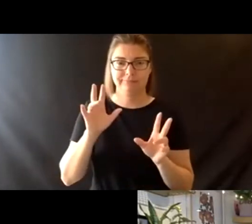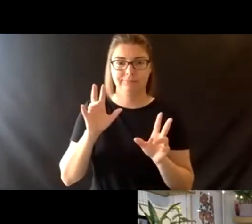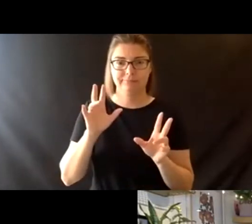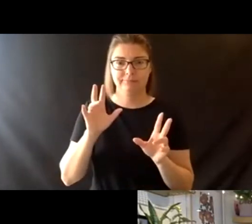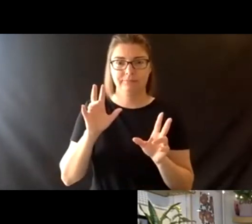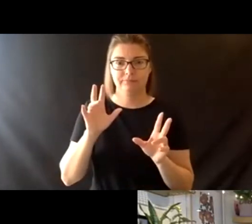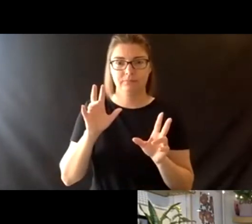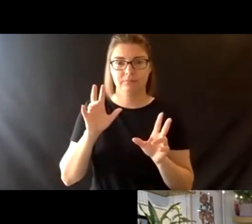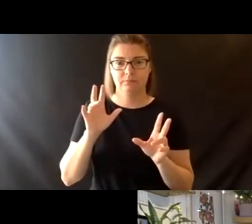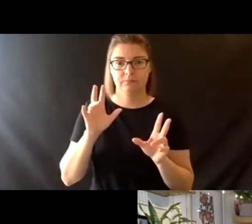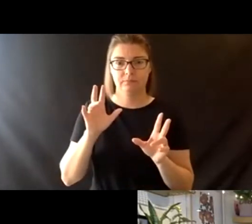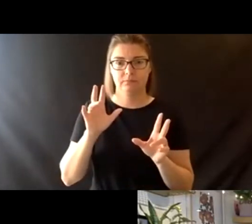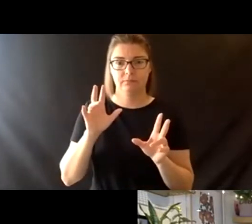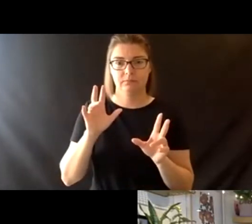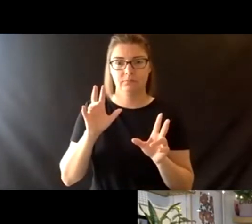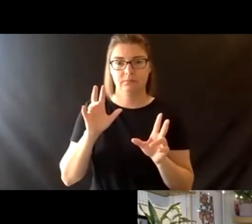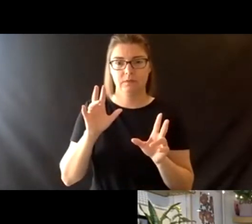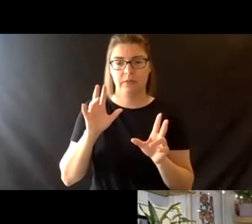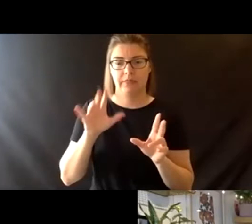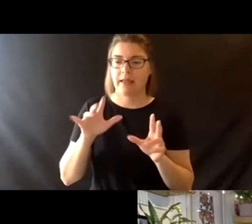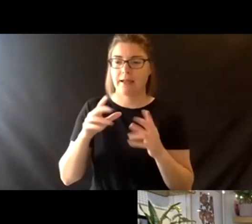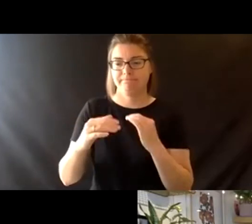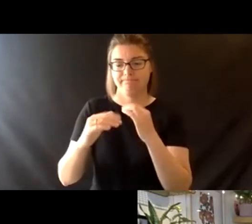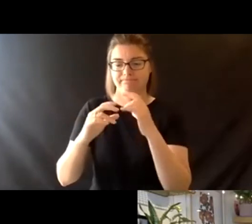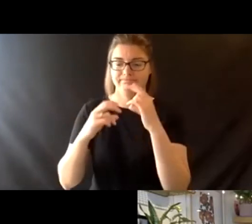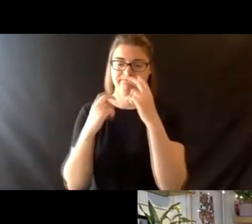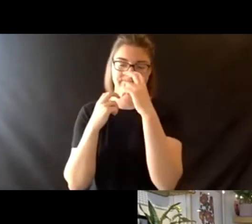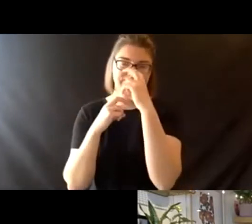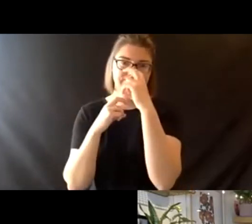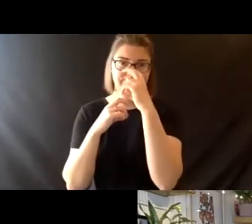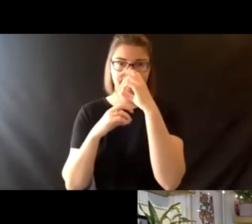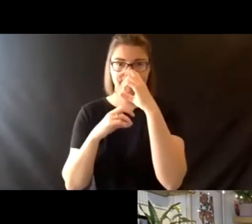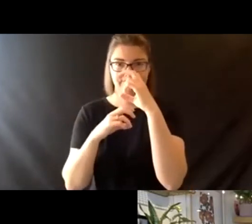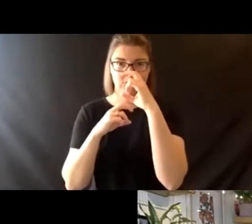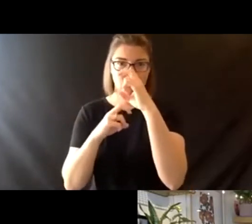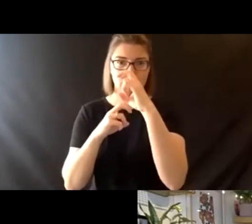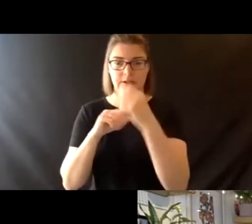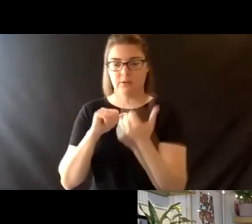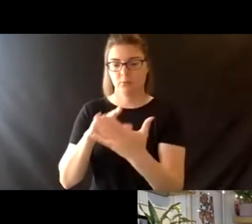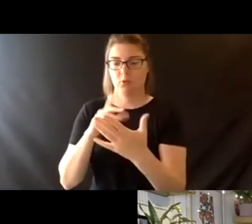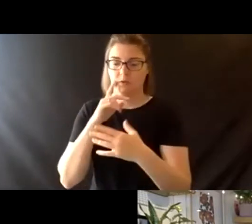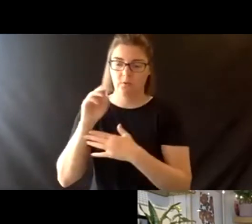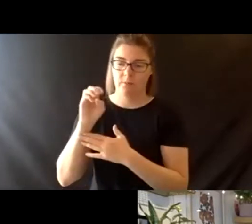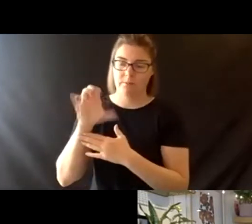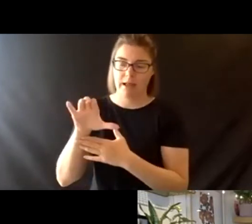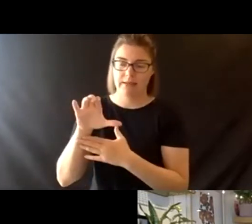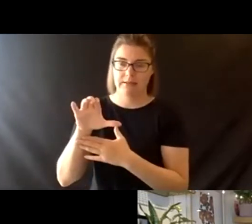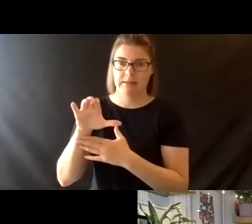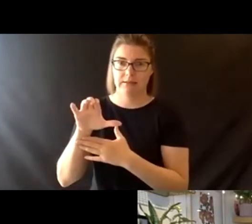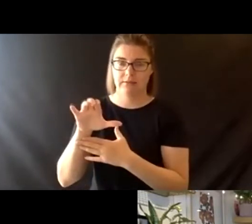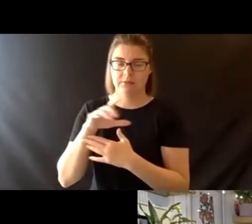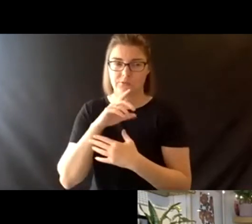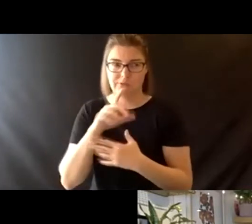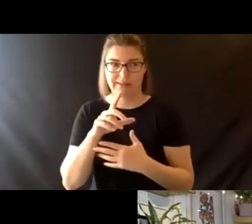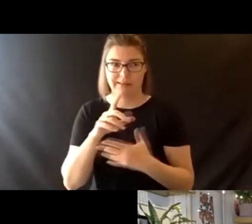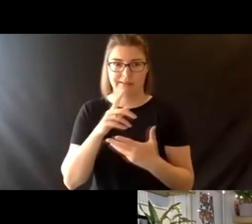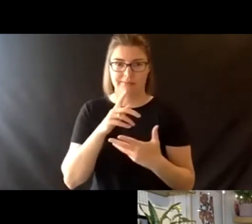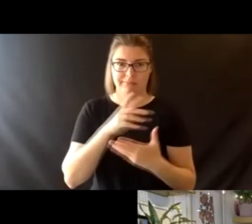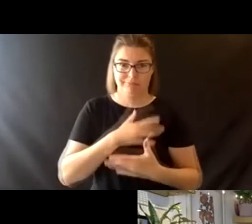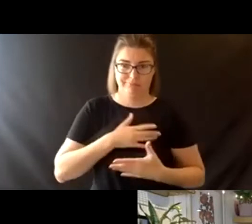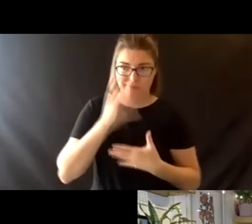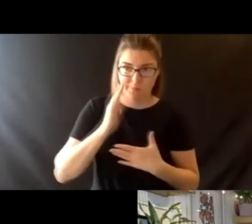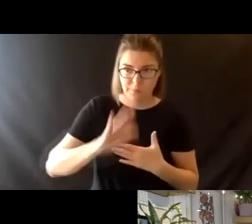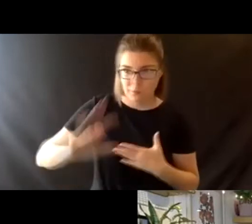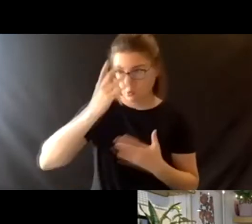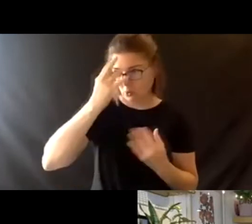sort of version of masculinity. And so I'm really looking forward to hearing, you know, other panelists'